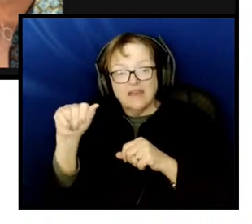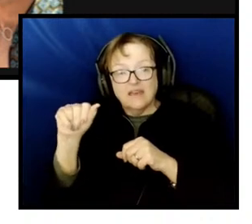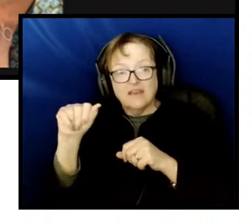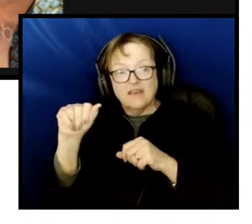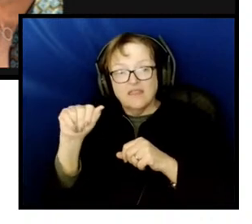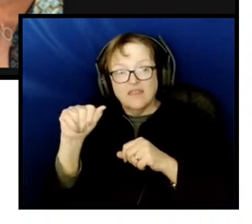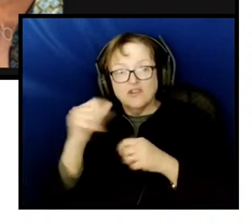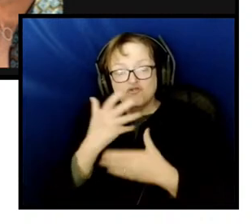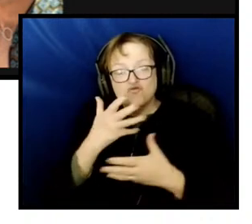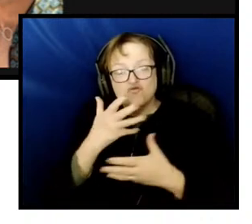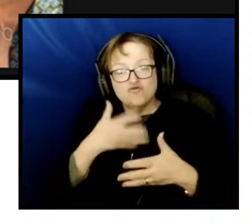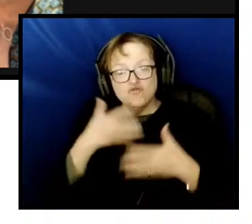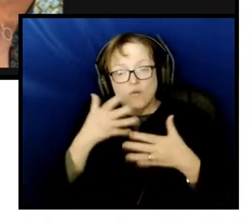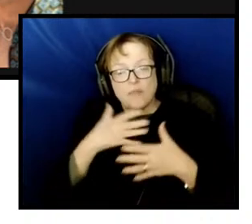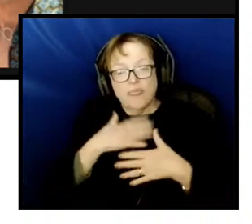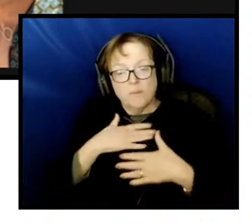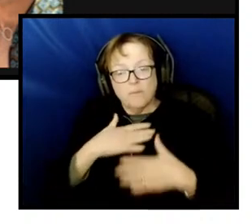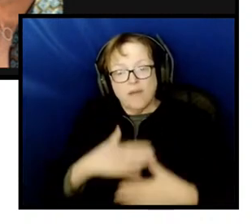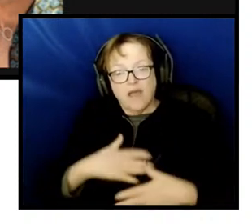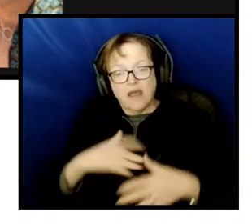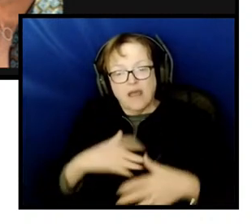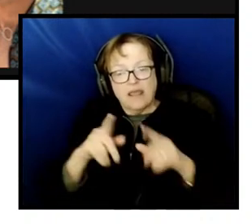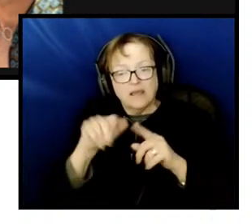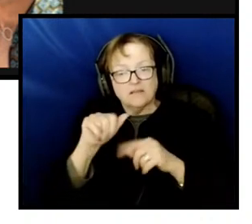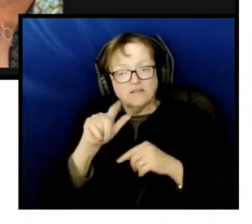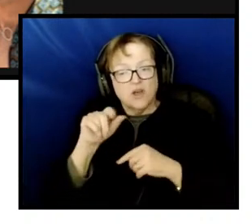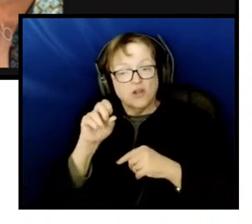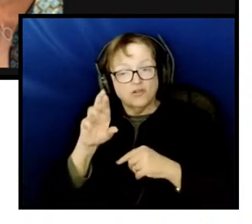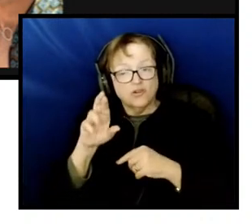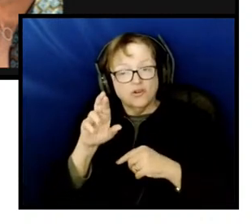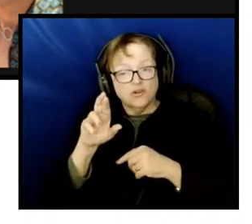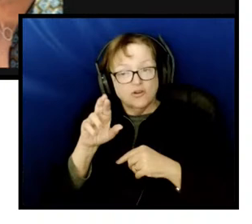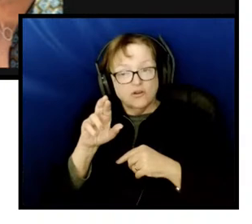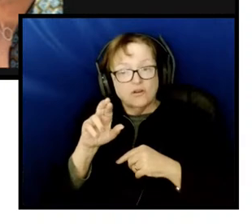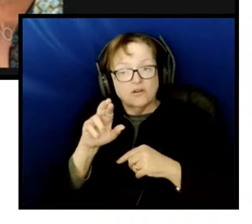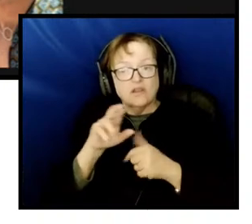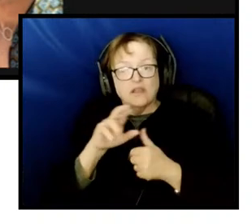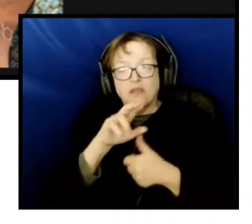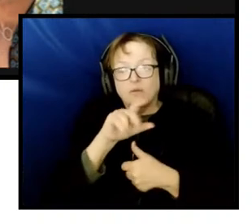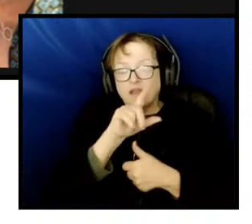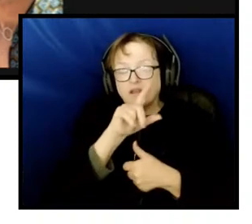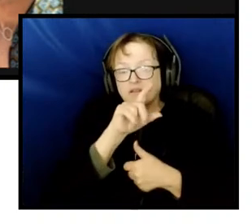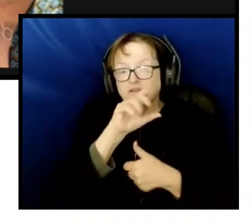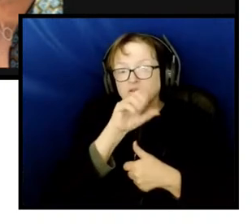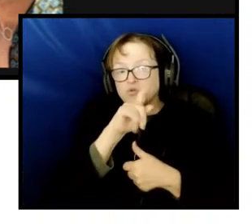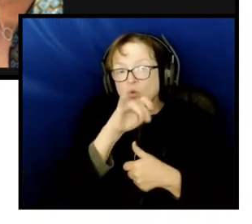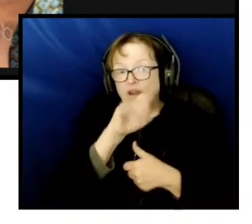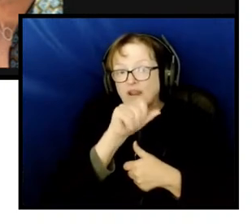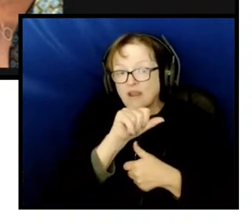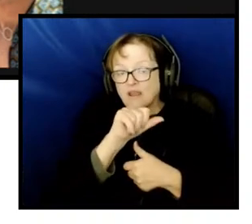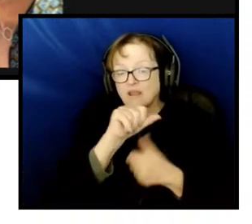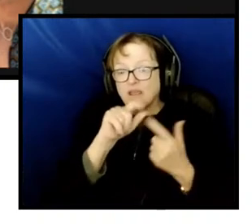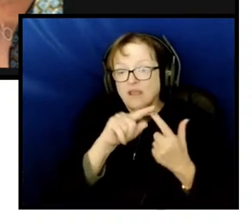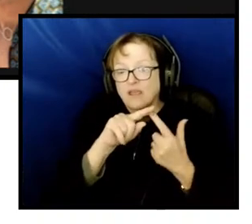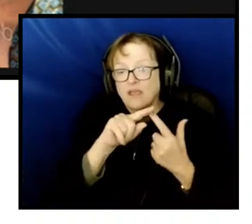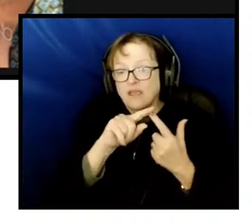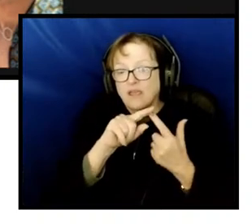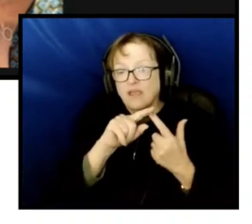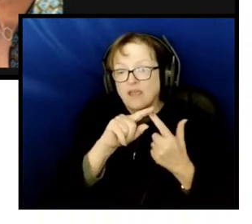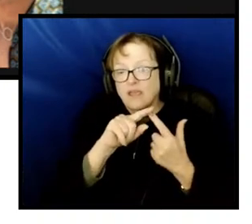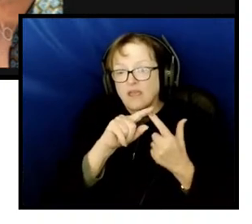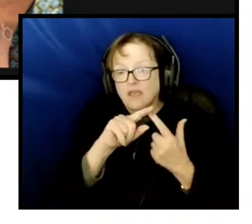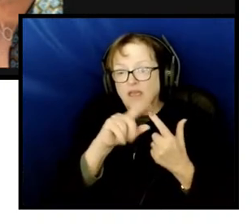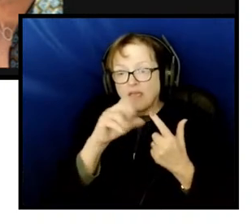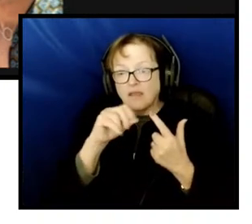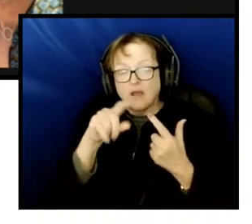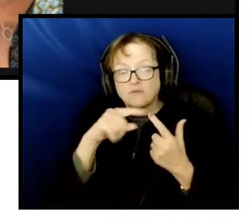an Altar. And the guests were Sol Diaz of Soelia NYC and V of